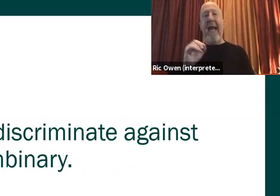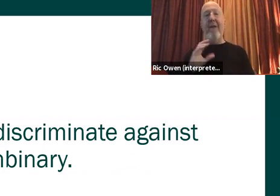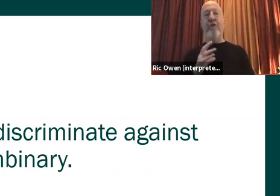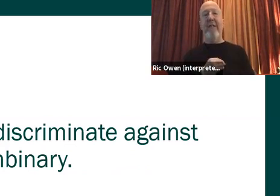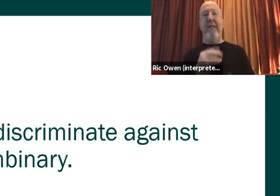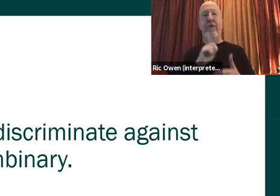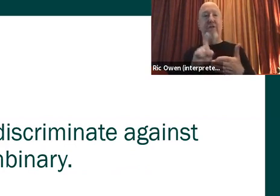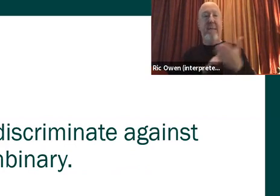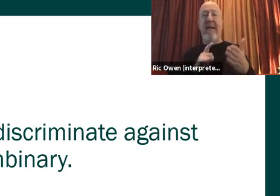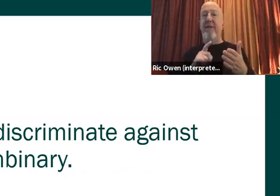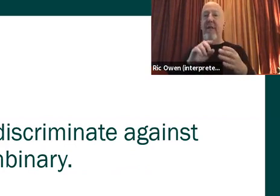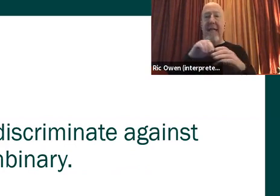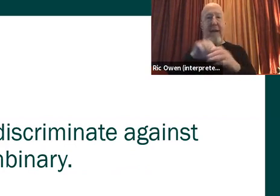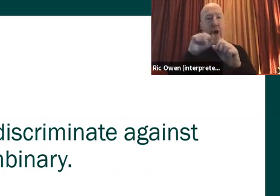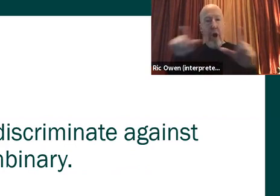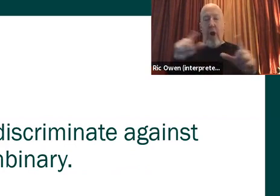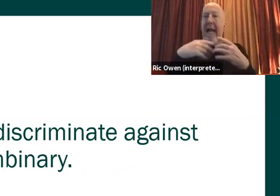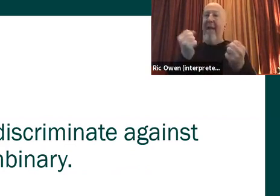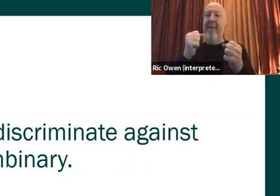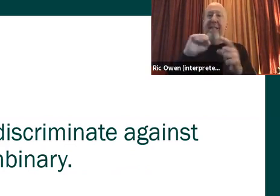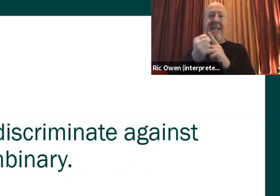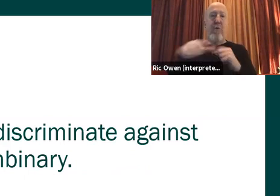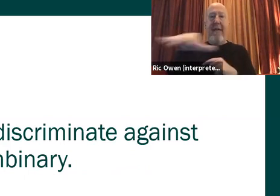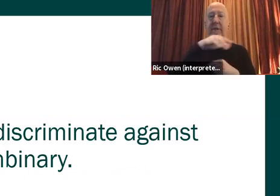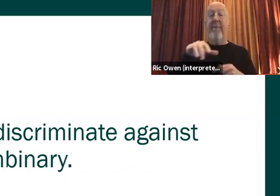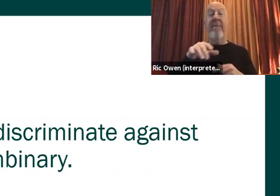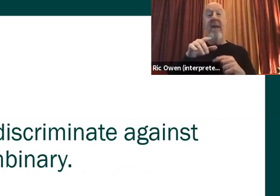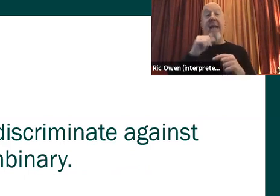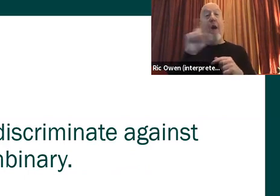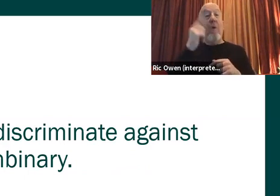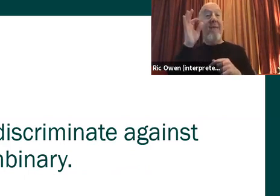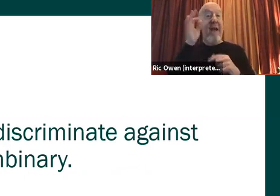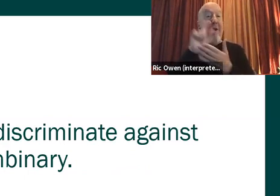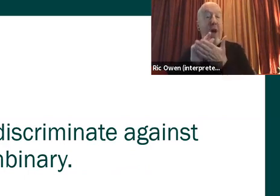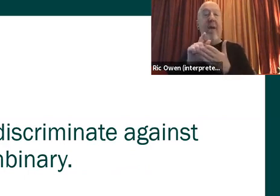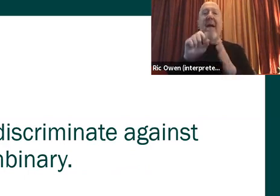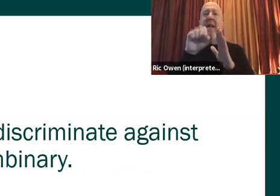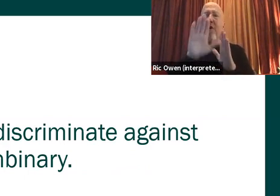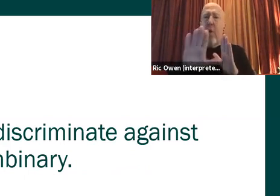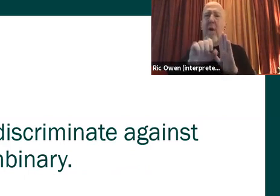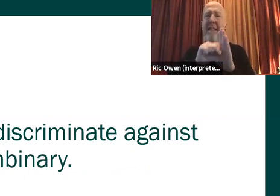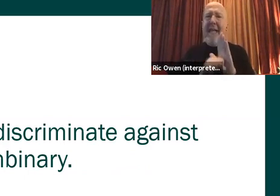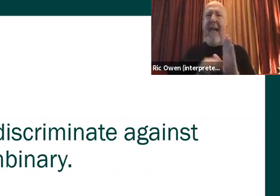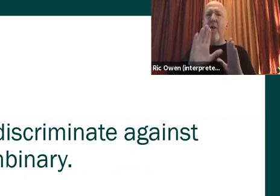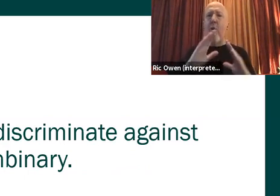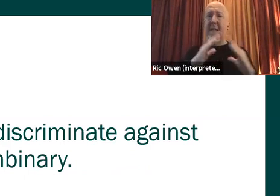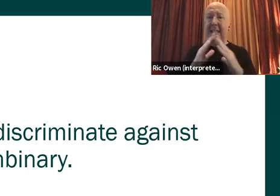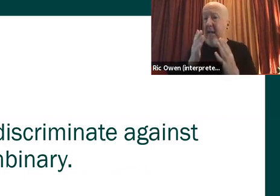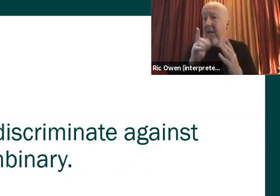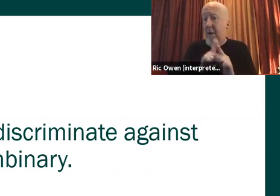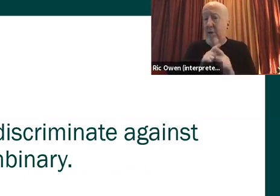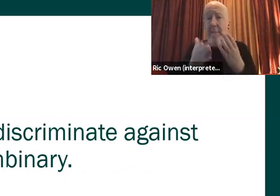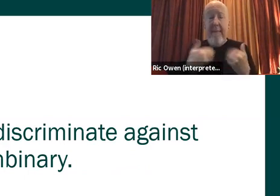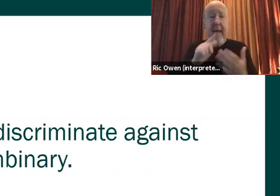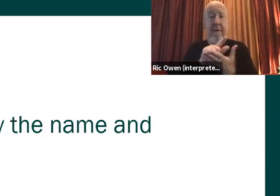settings. In addition to federal law, your state, county, or city may also have laws that protect